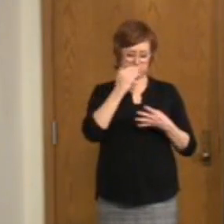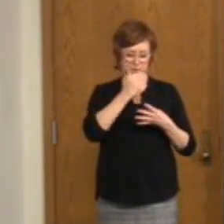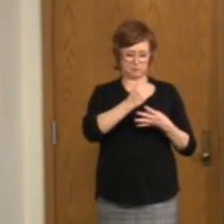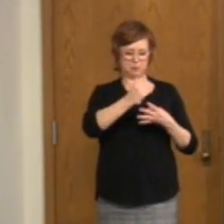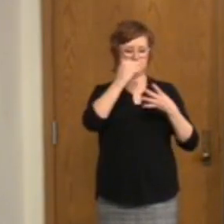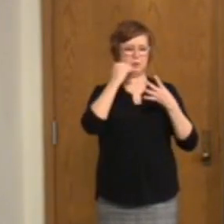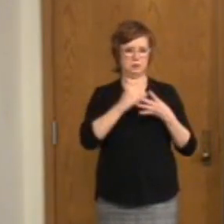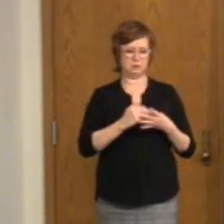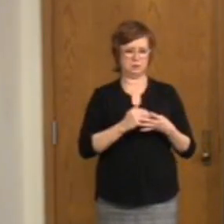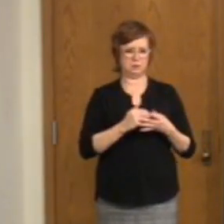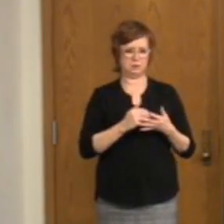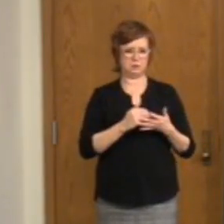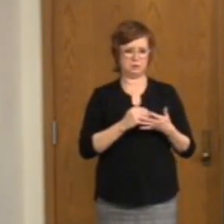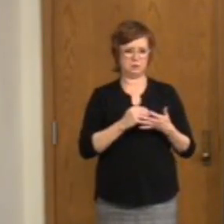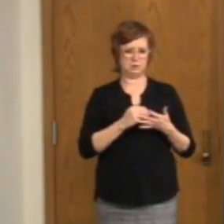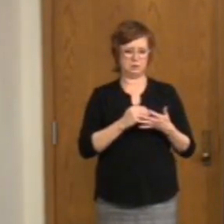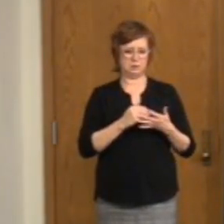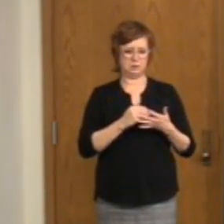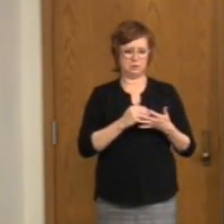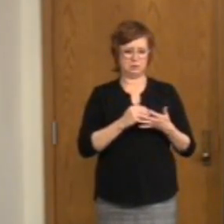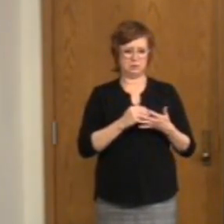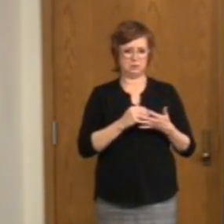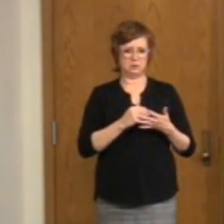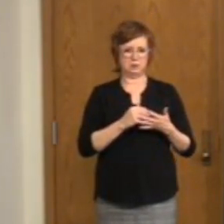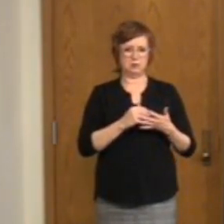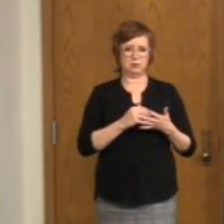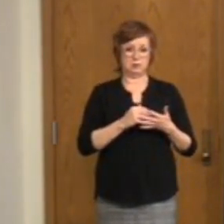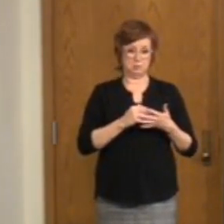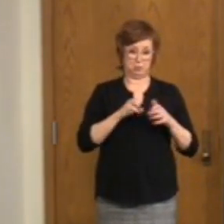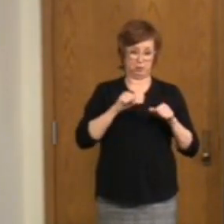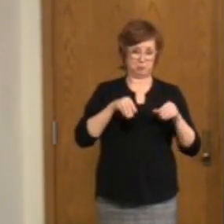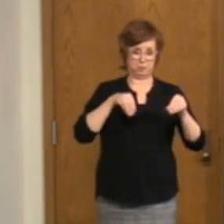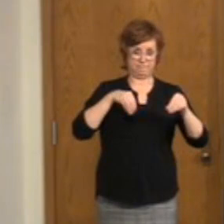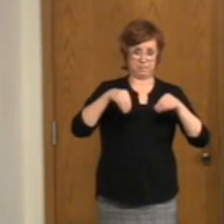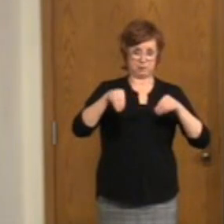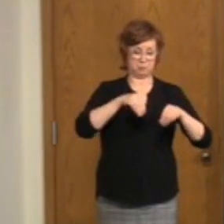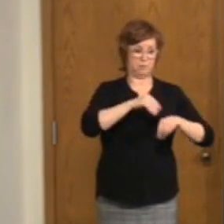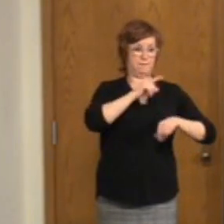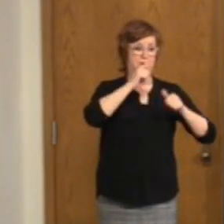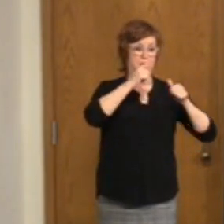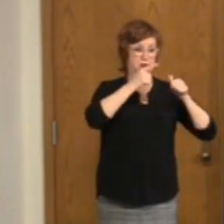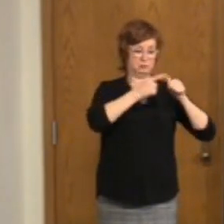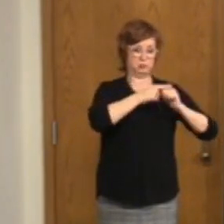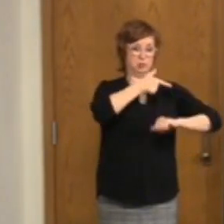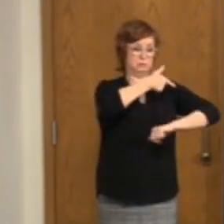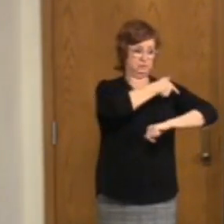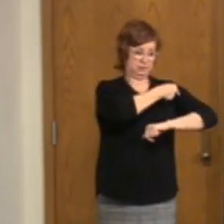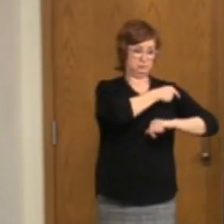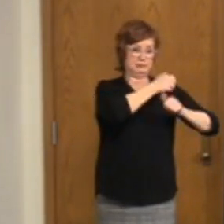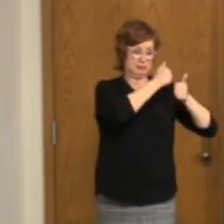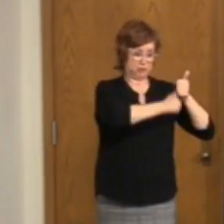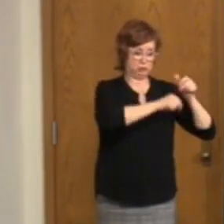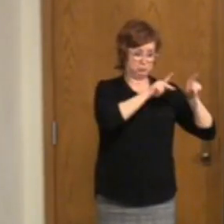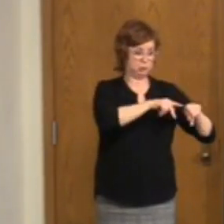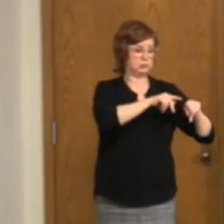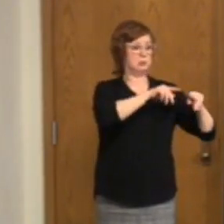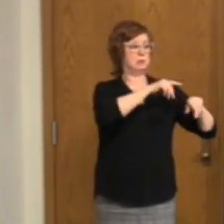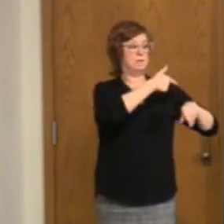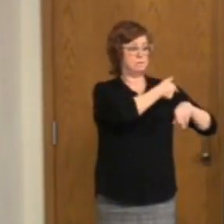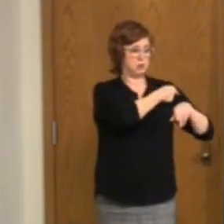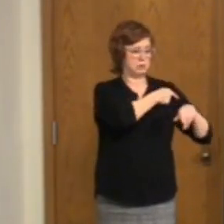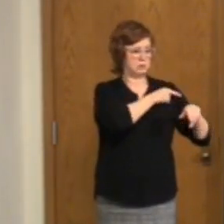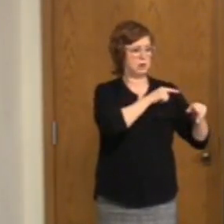ability to extend that interval between the first and second doses, that allows us to reach a much larger proportion of